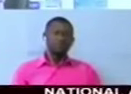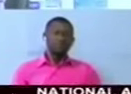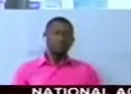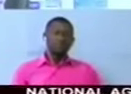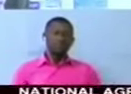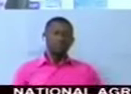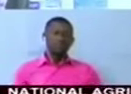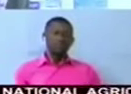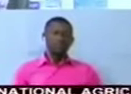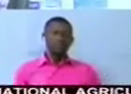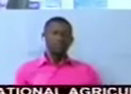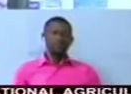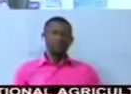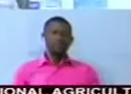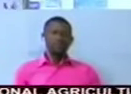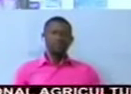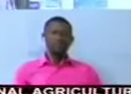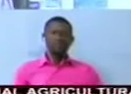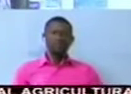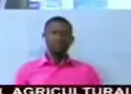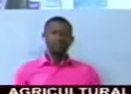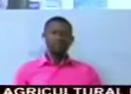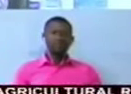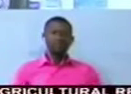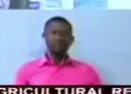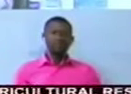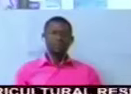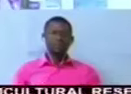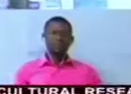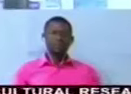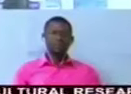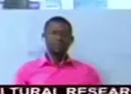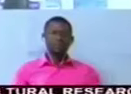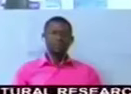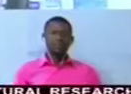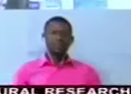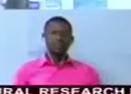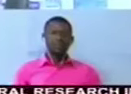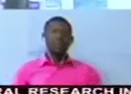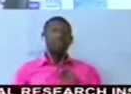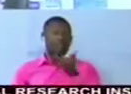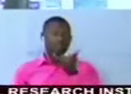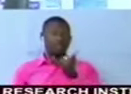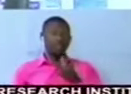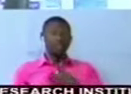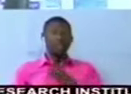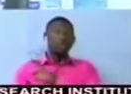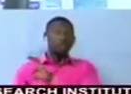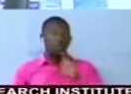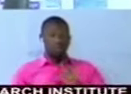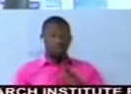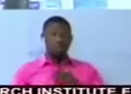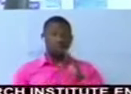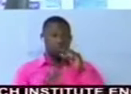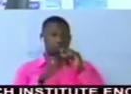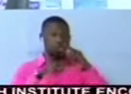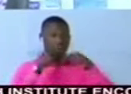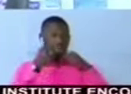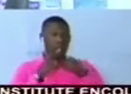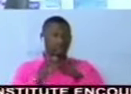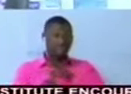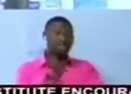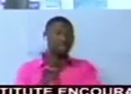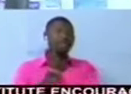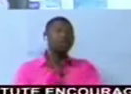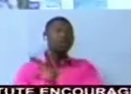wax nonu sané fa la gaay nekk nonu kër gogu la suma kër la won. Yes, he's the compound that he was talking about, that compound it's